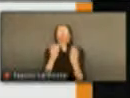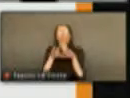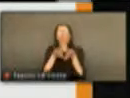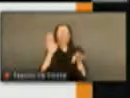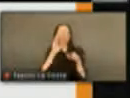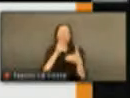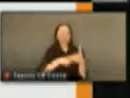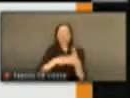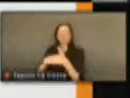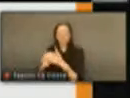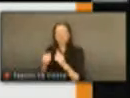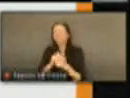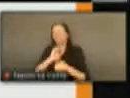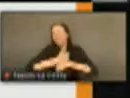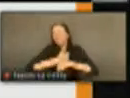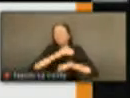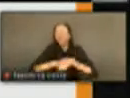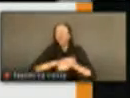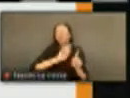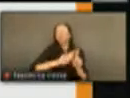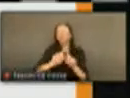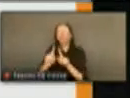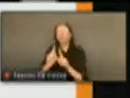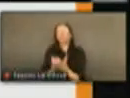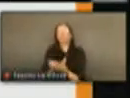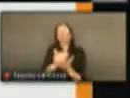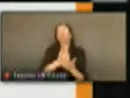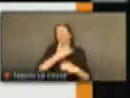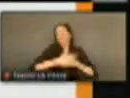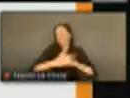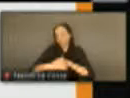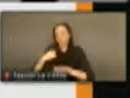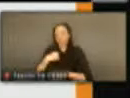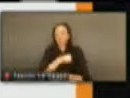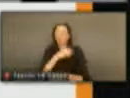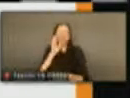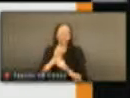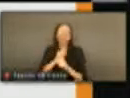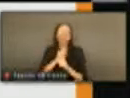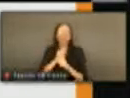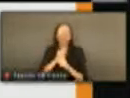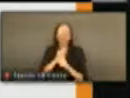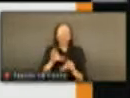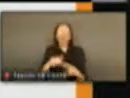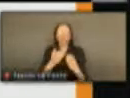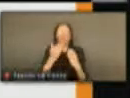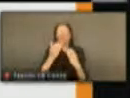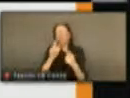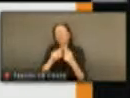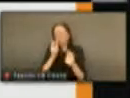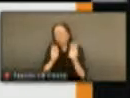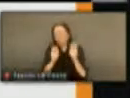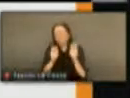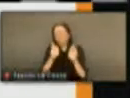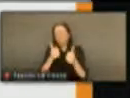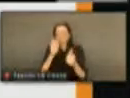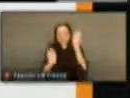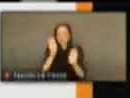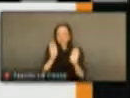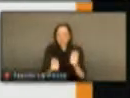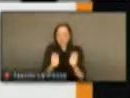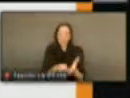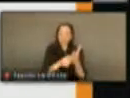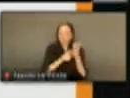make recommendations as to what adjustments, if required, would need to occur so